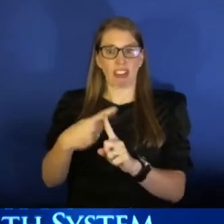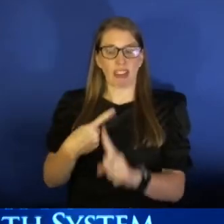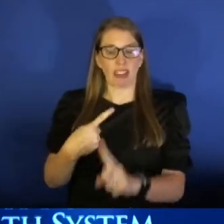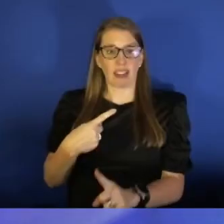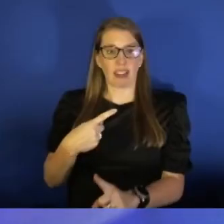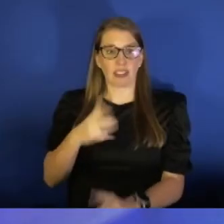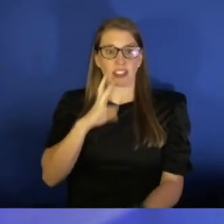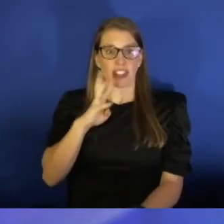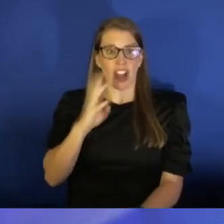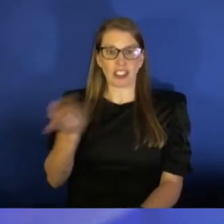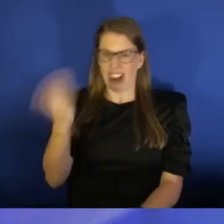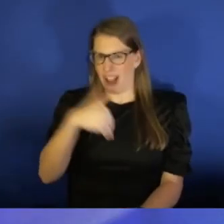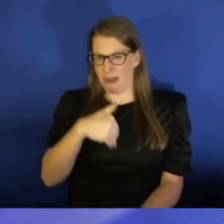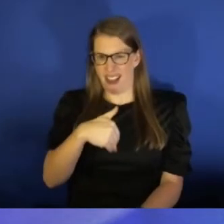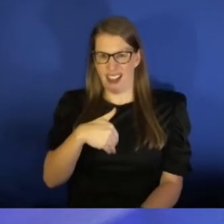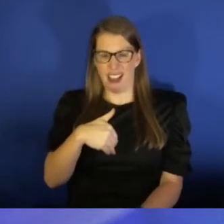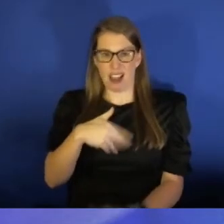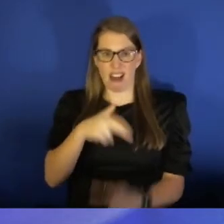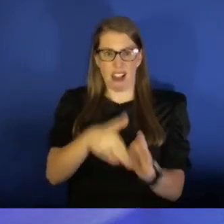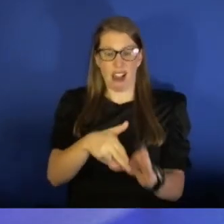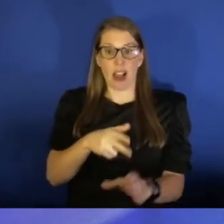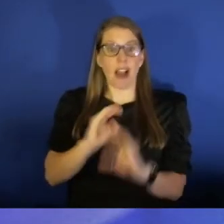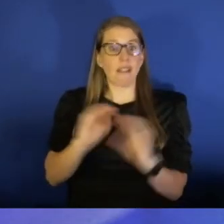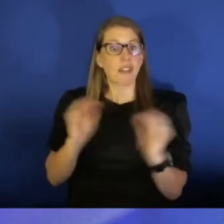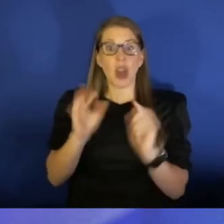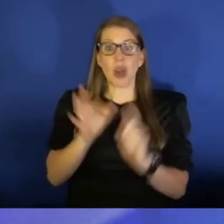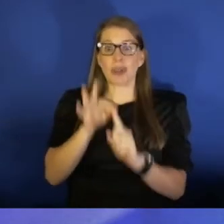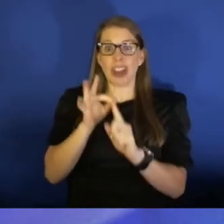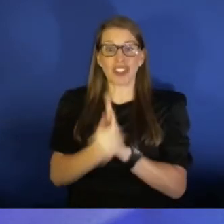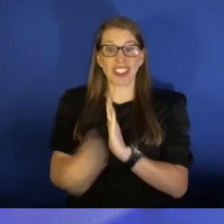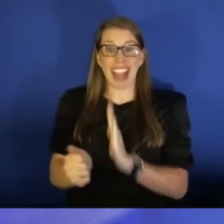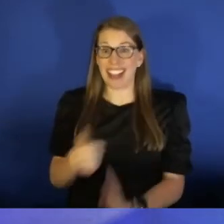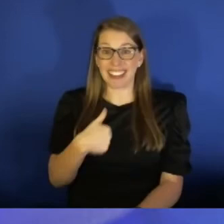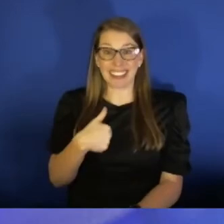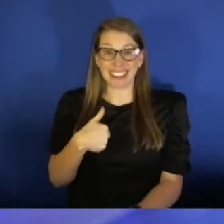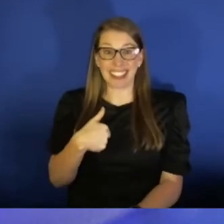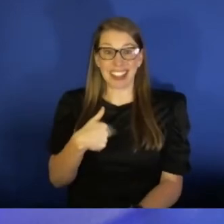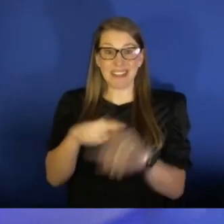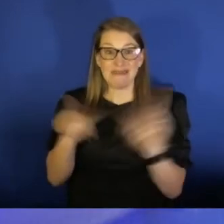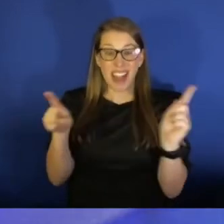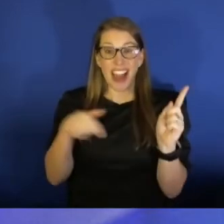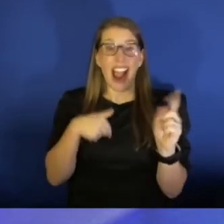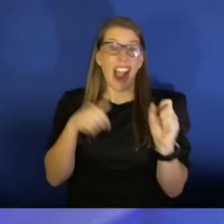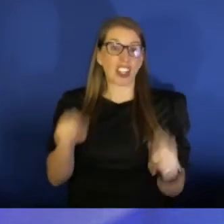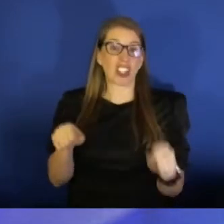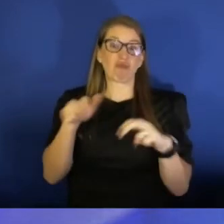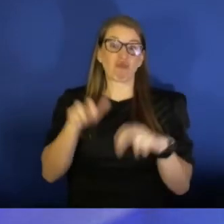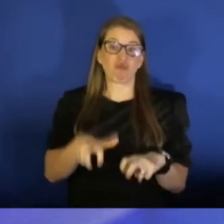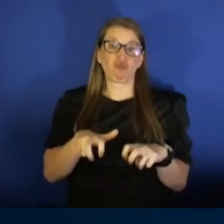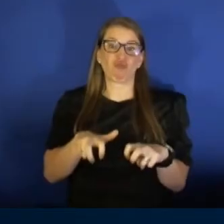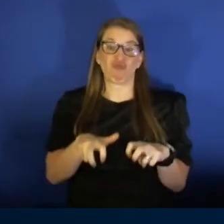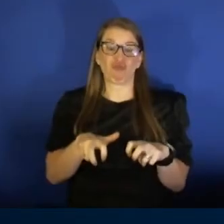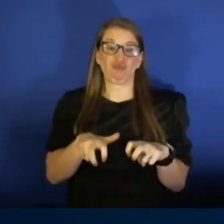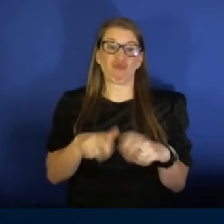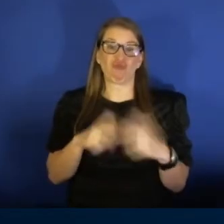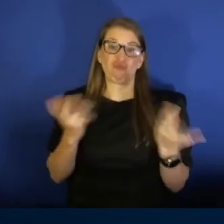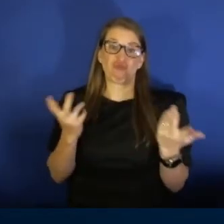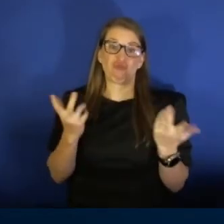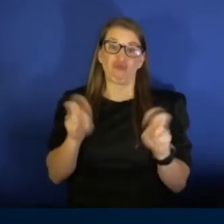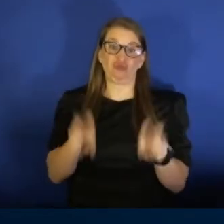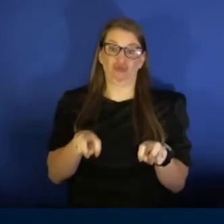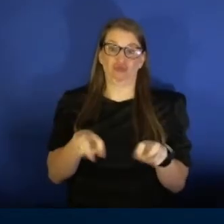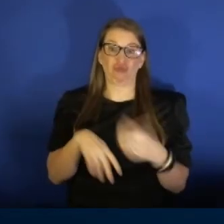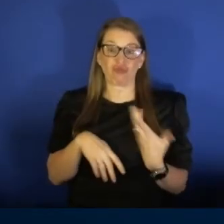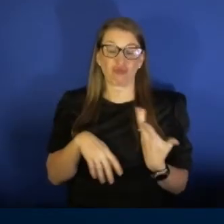come on over. I mean, I don't do any. I have no special talents or anything, but I could just sit there. Broadcasting. I'd love to have you. Oh, Great.